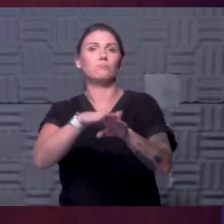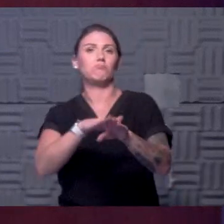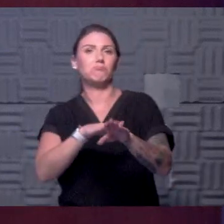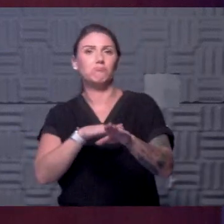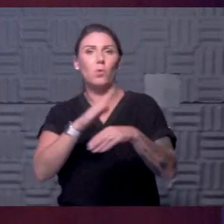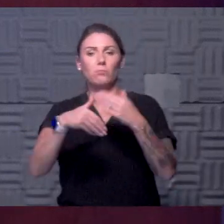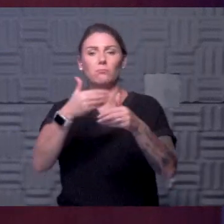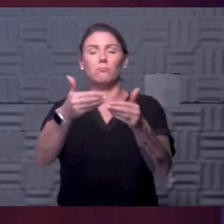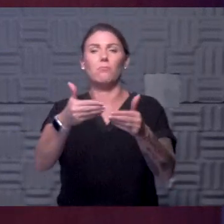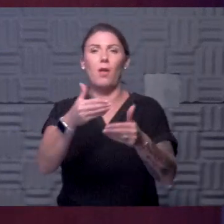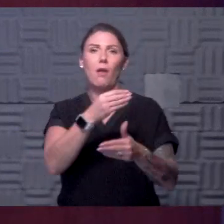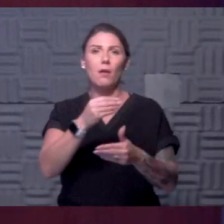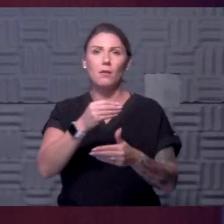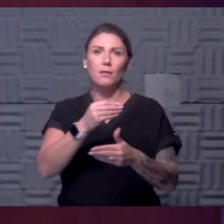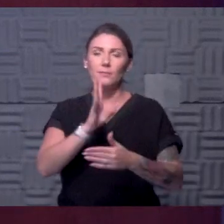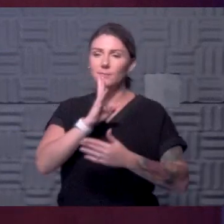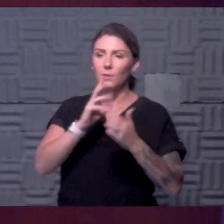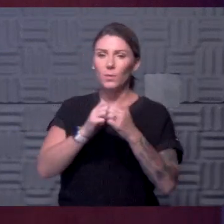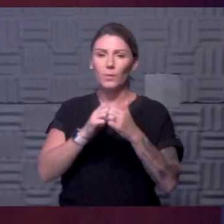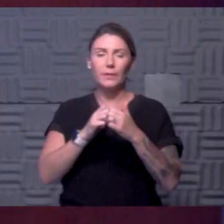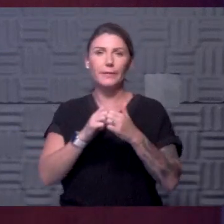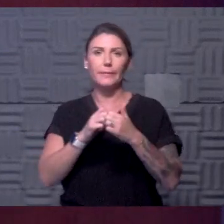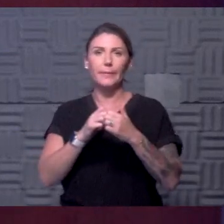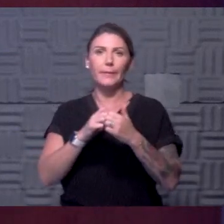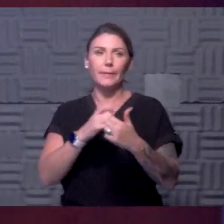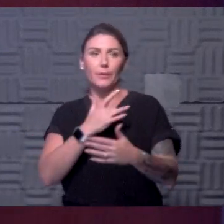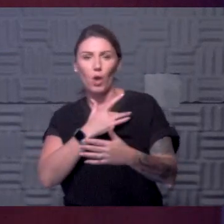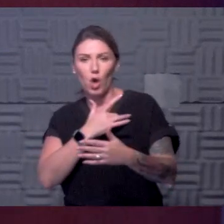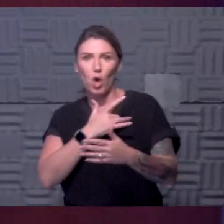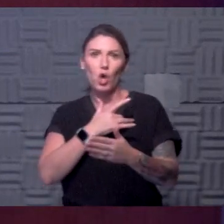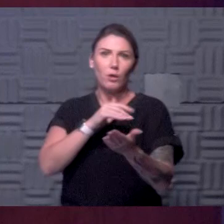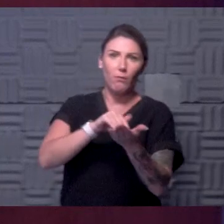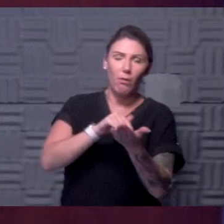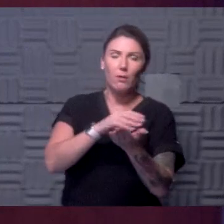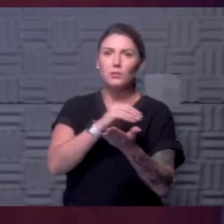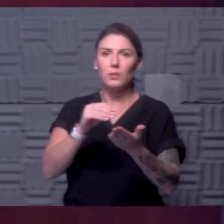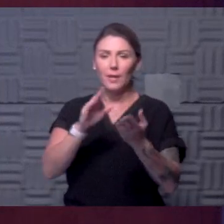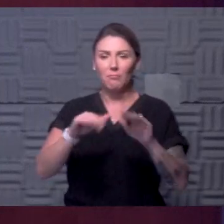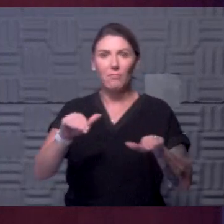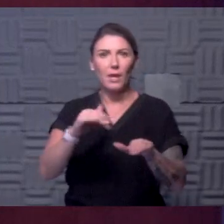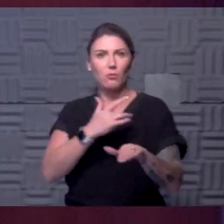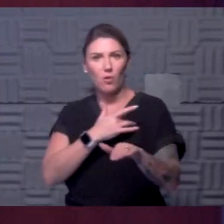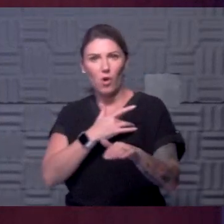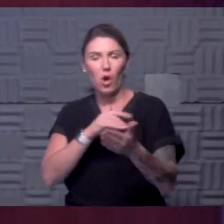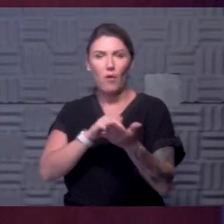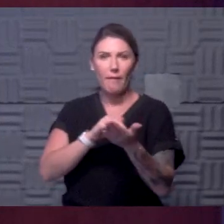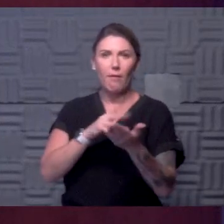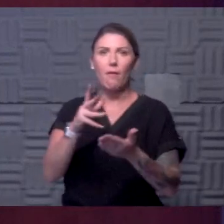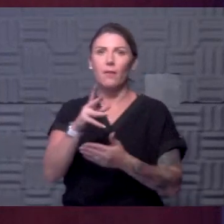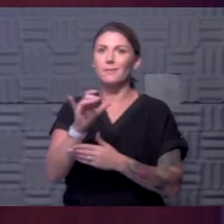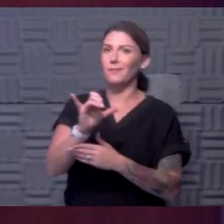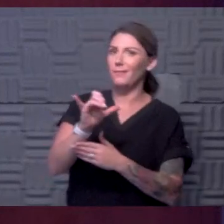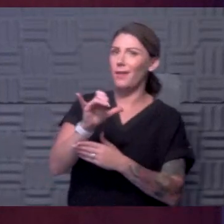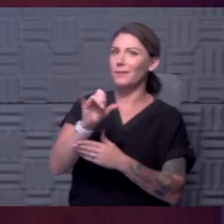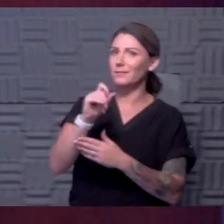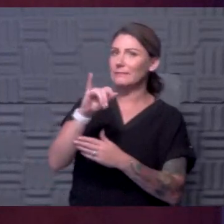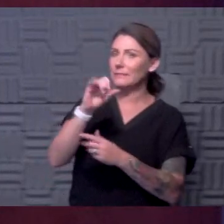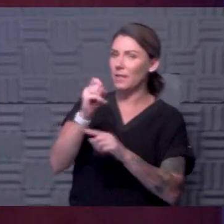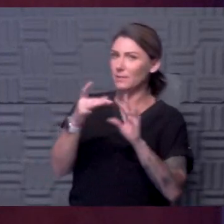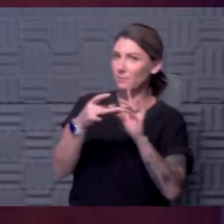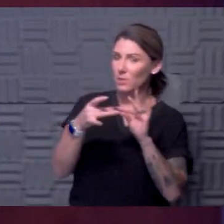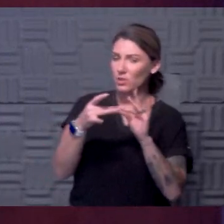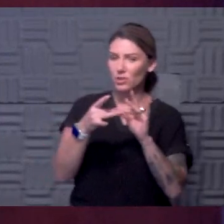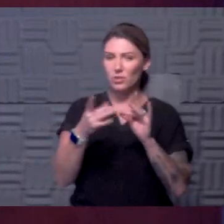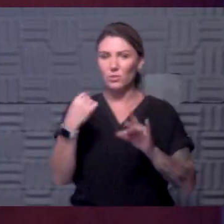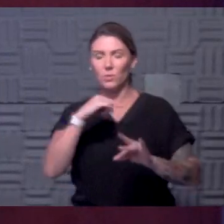our cardiologist and our pediatric cardiologist, and just the plan that Dr. Stites was talking about, where indicated what's the